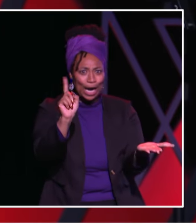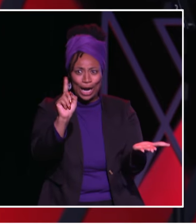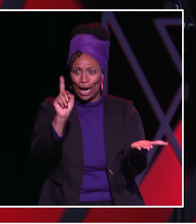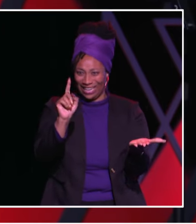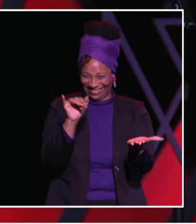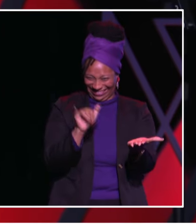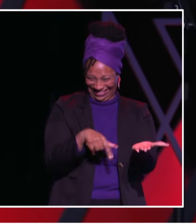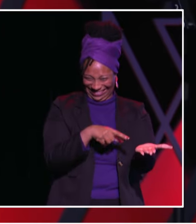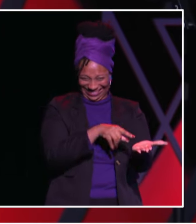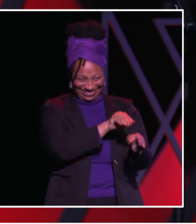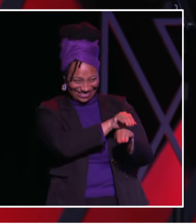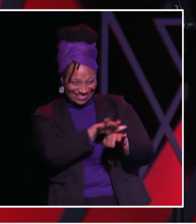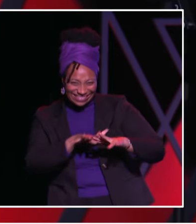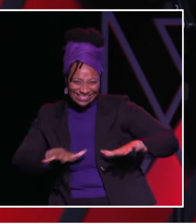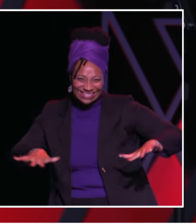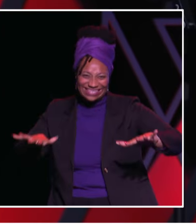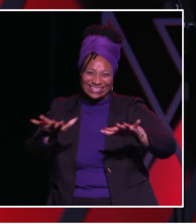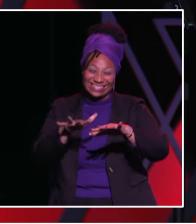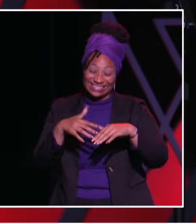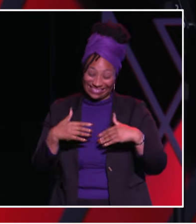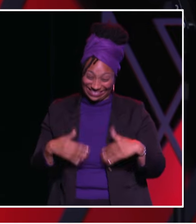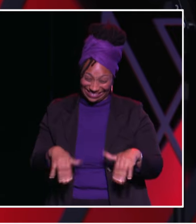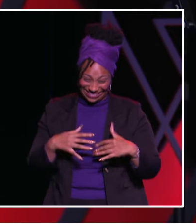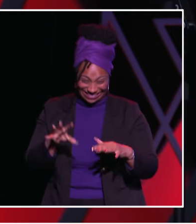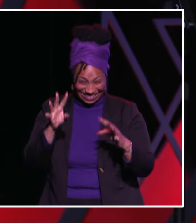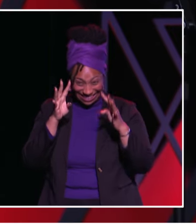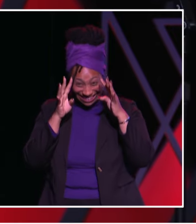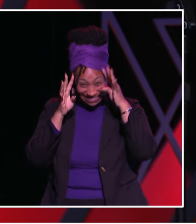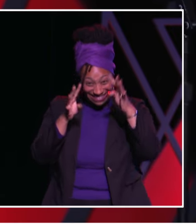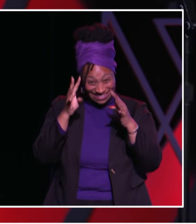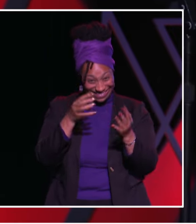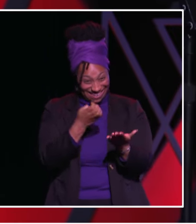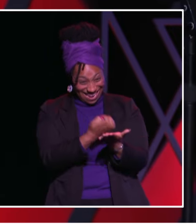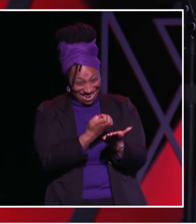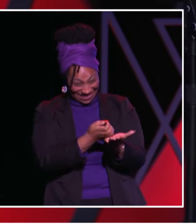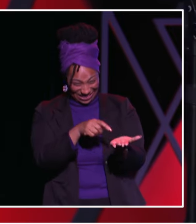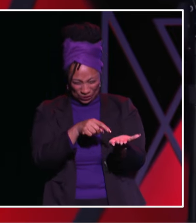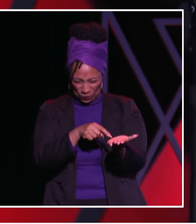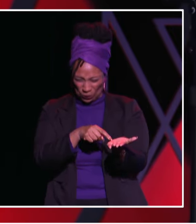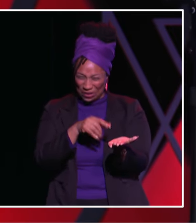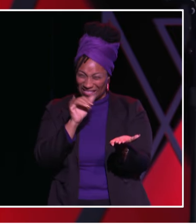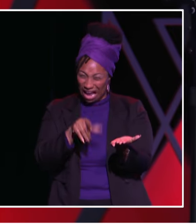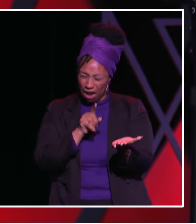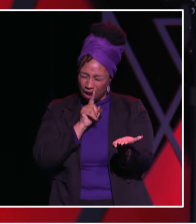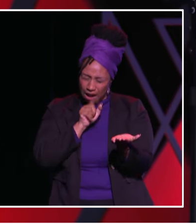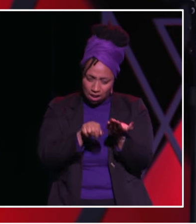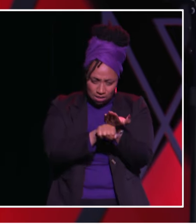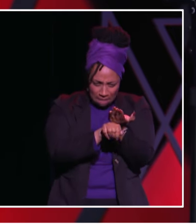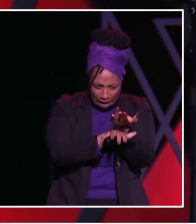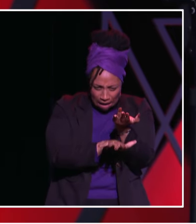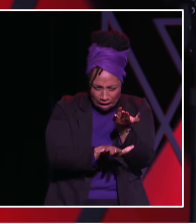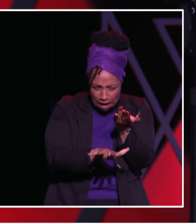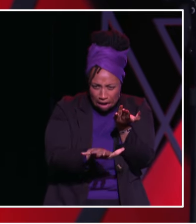creative economy gives and generates the D.C. Treasury